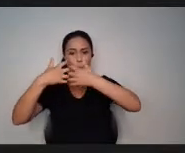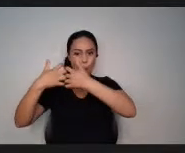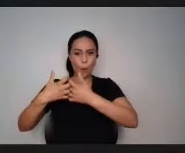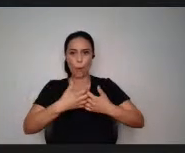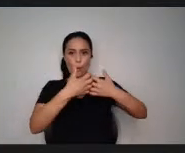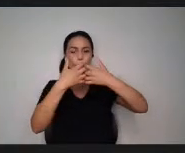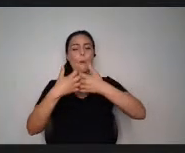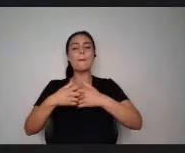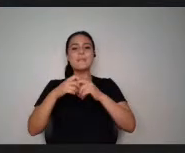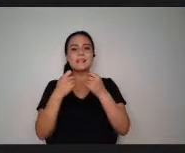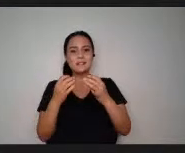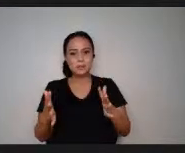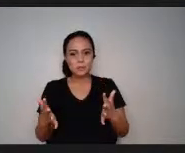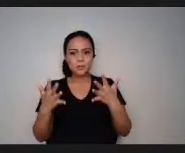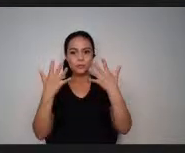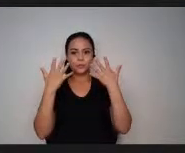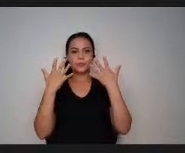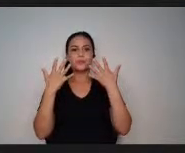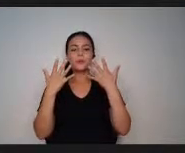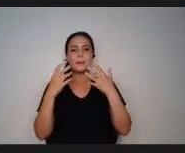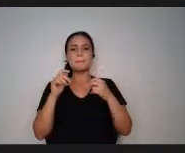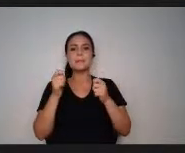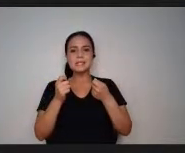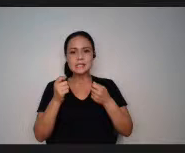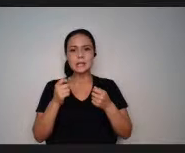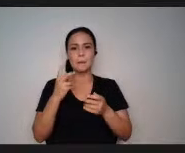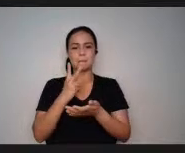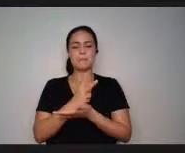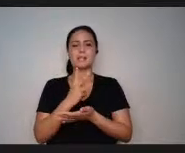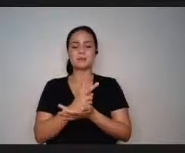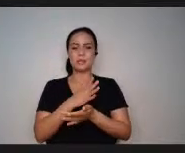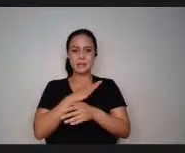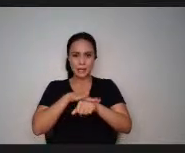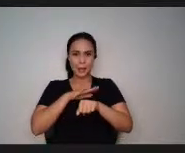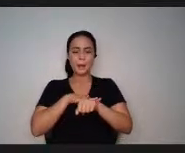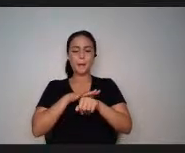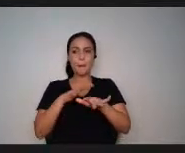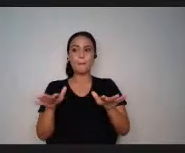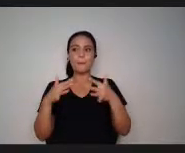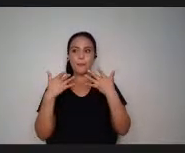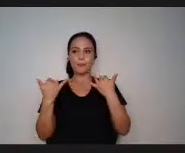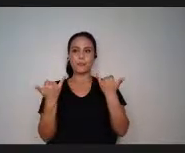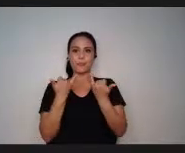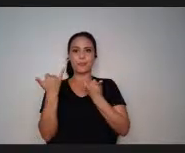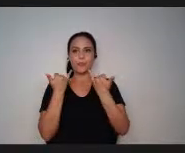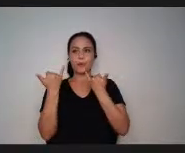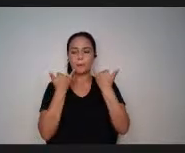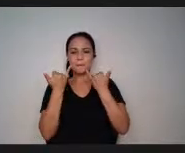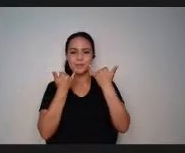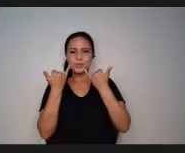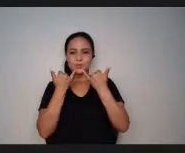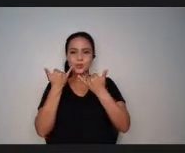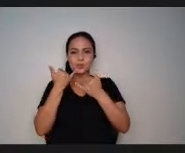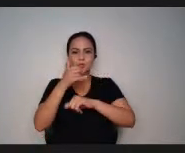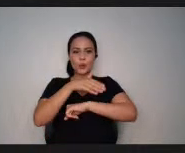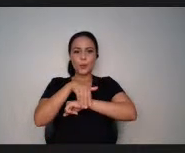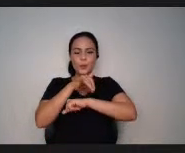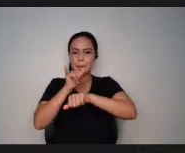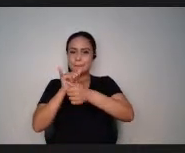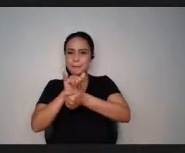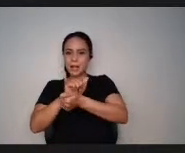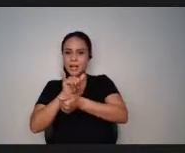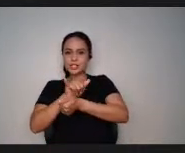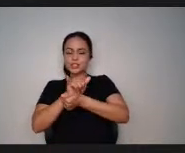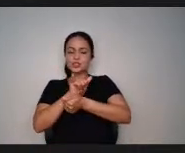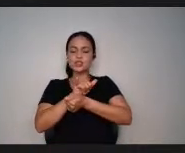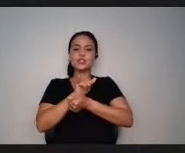road, you need to pay a lot of attention, and at the same time you have to be conscious of the information